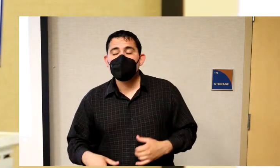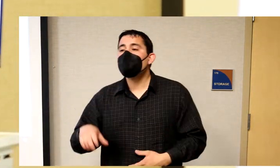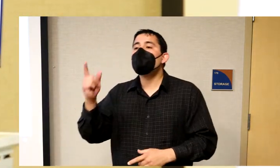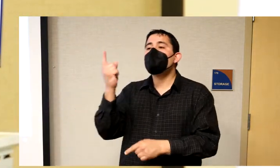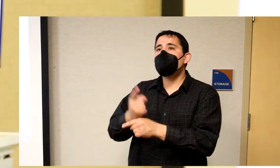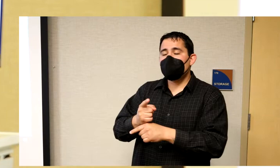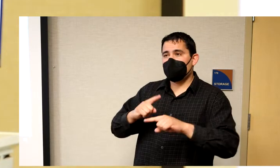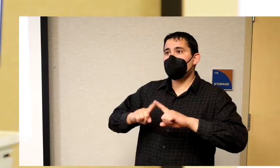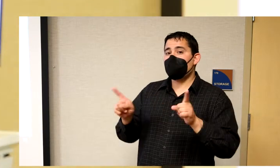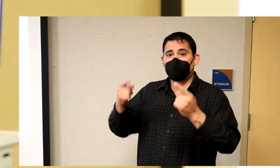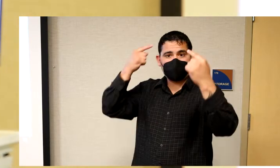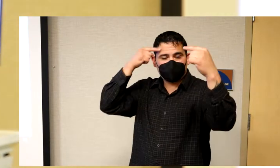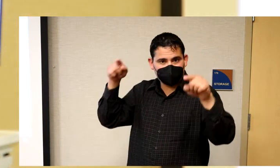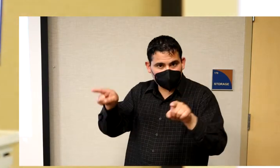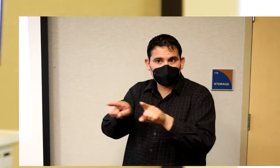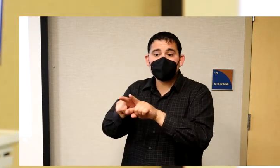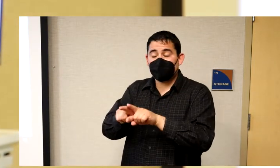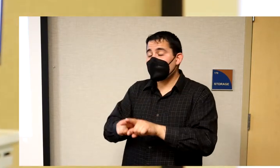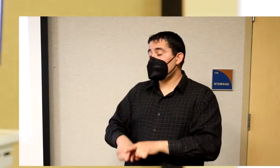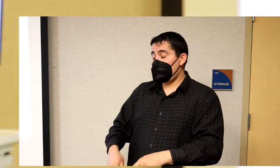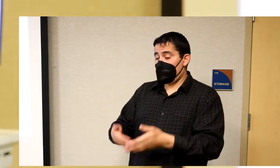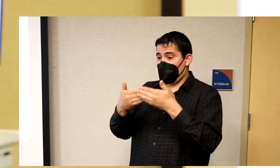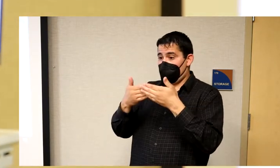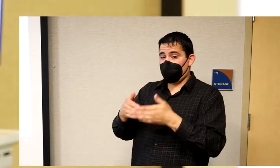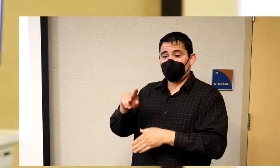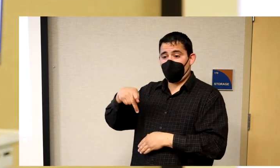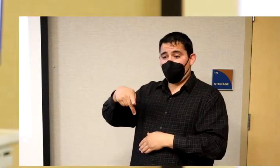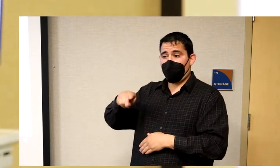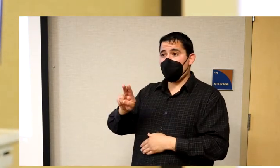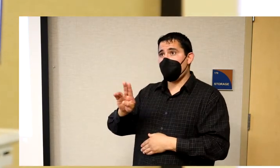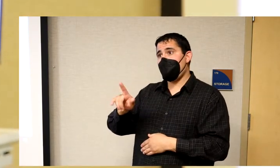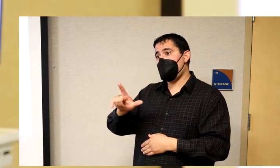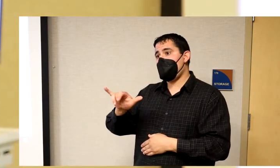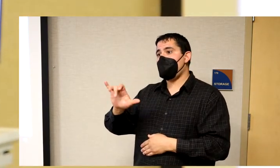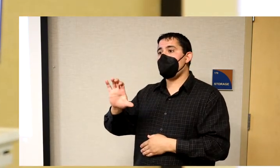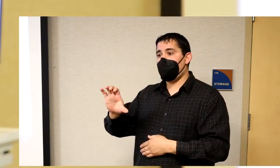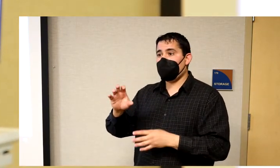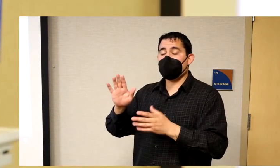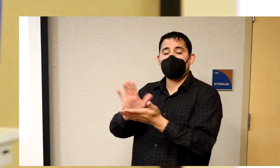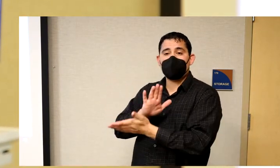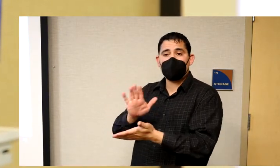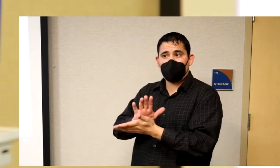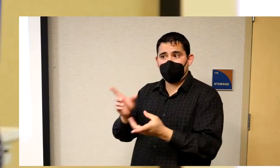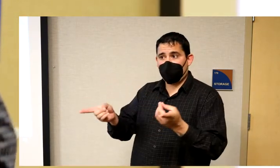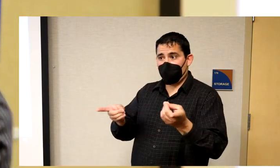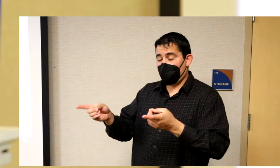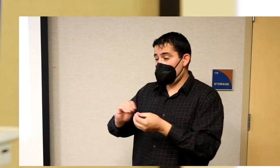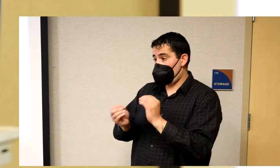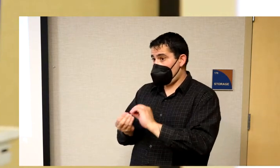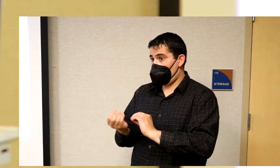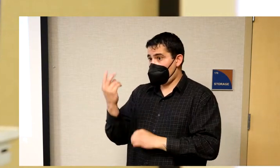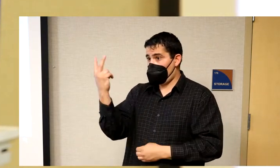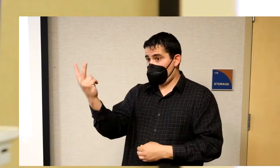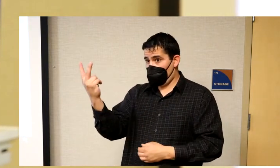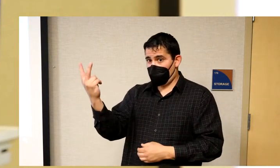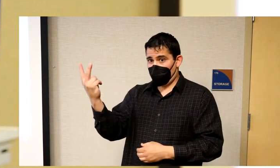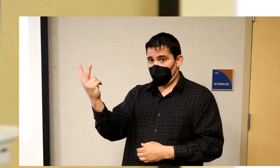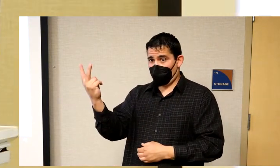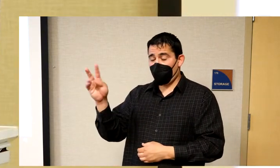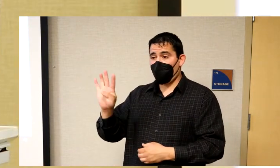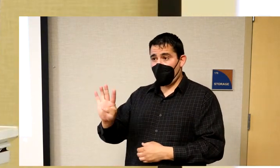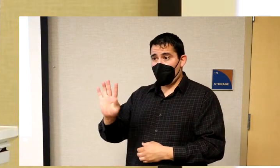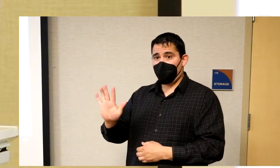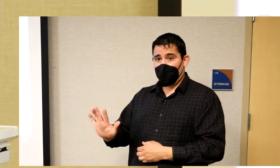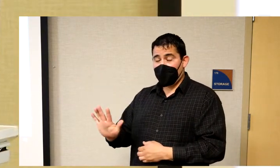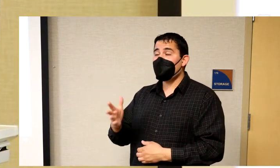we do 2, public map 2, map 5, and map 6, particularly since we don't have all the data on 6 that we can compare it